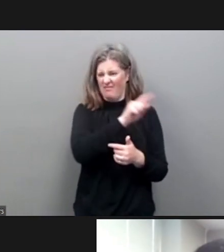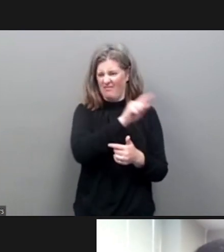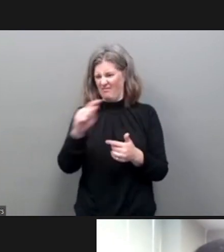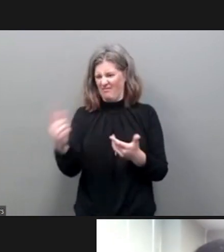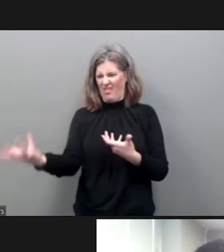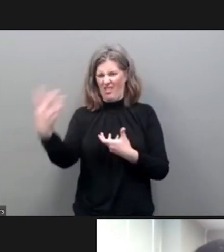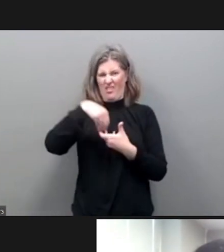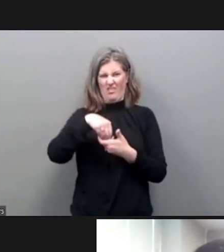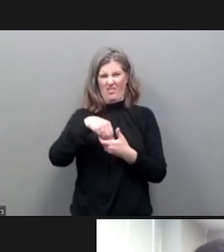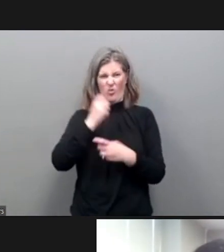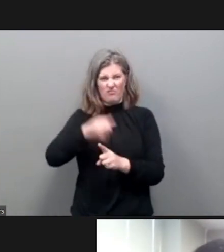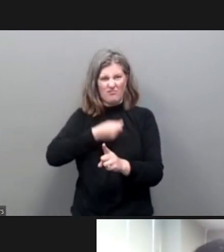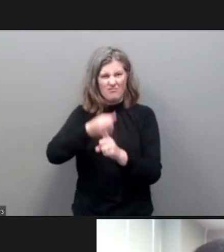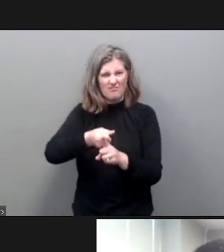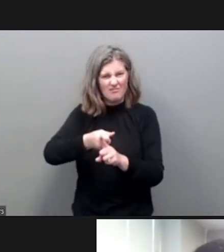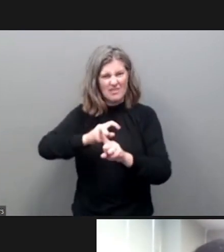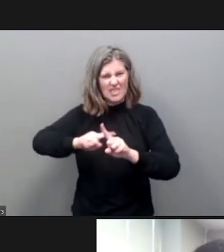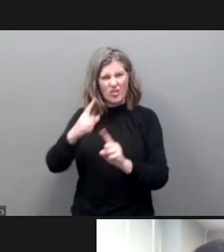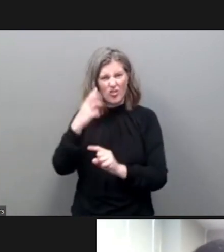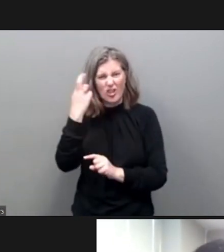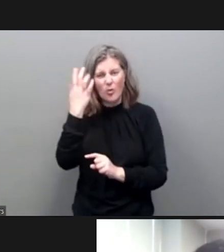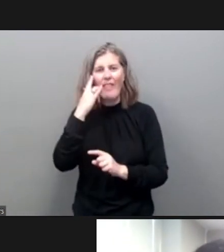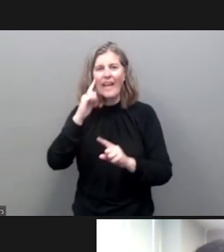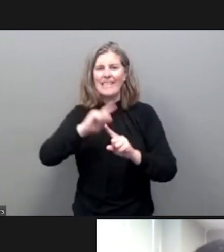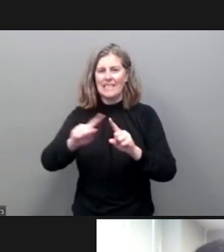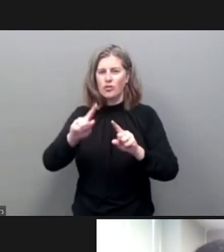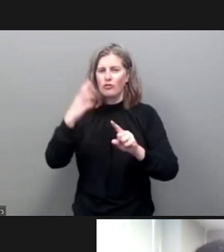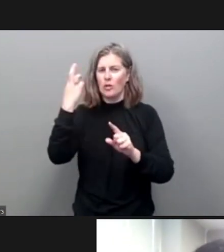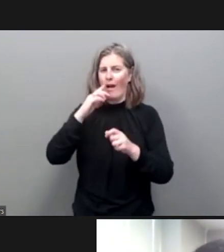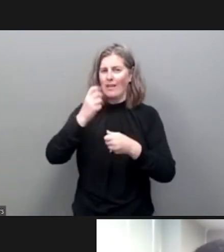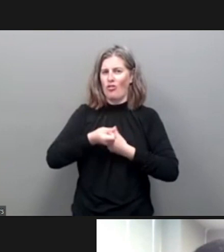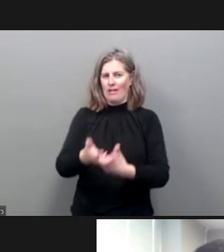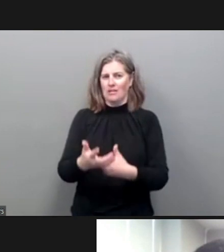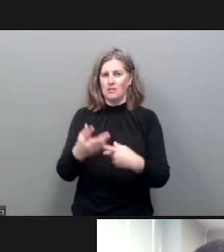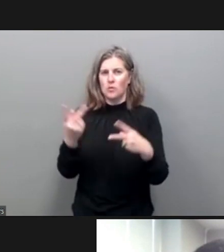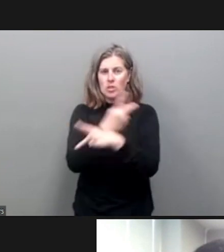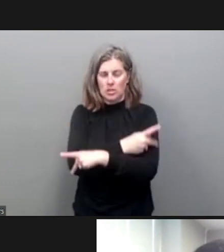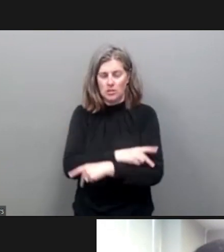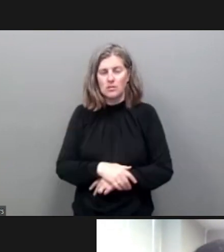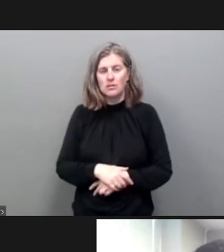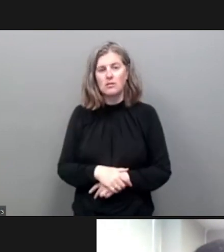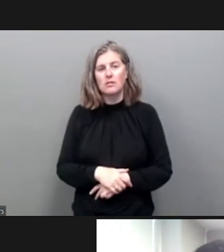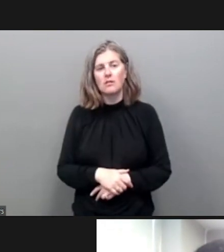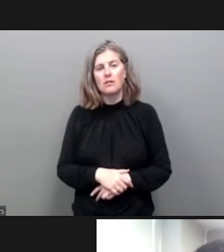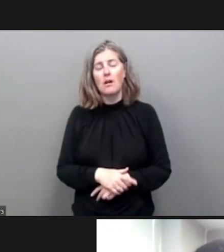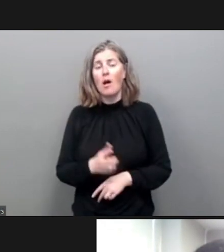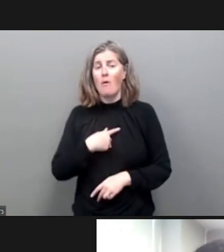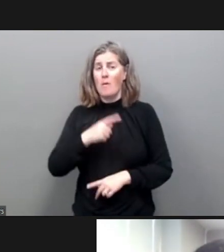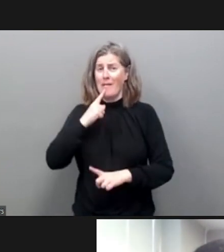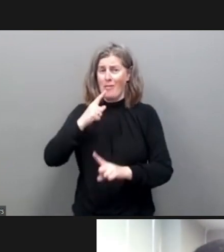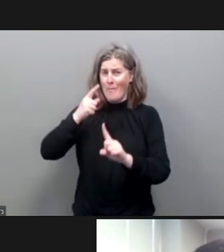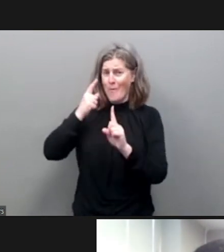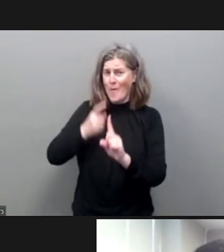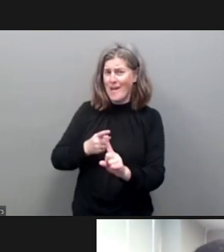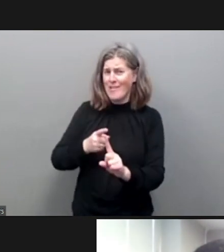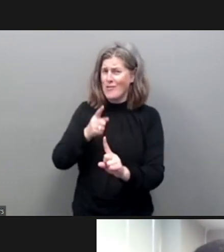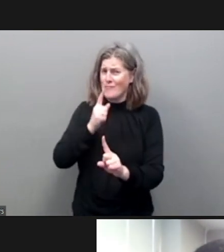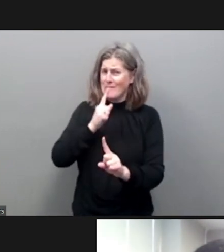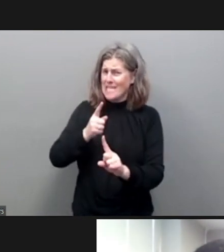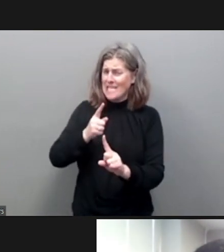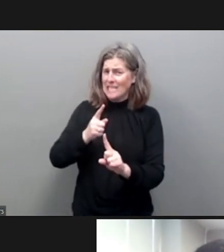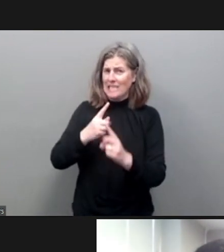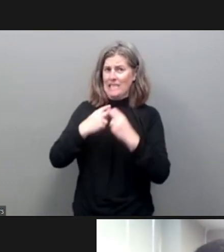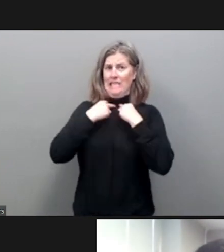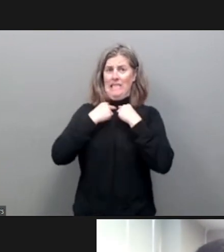really, in all the different categories that's contributing to this. But I think our pinch point or our real constraint